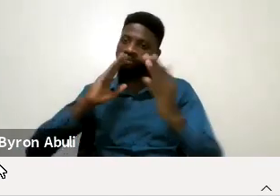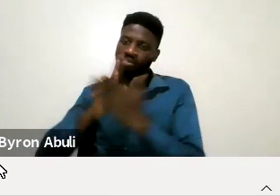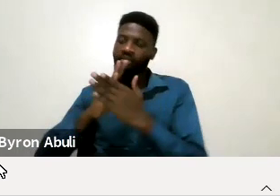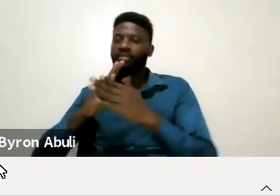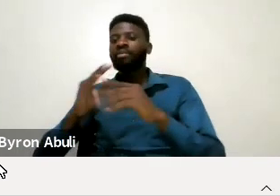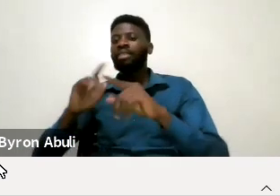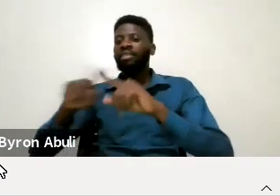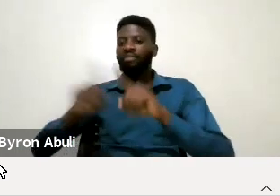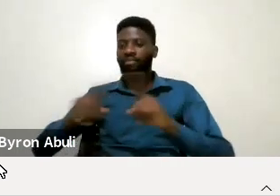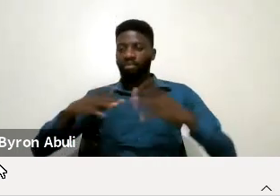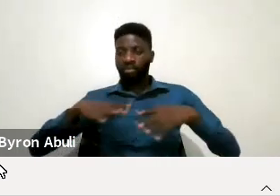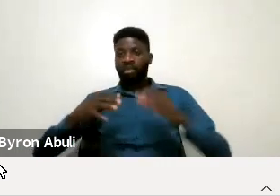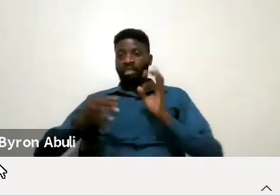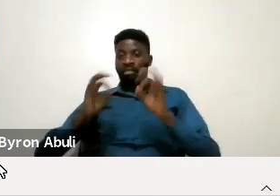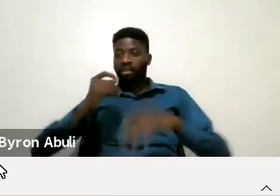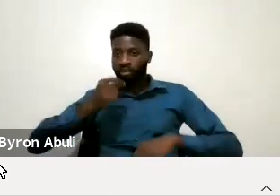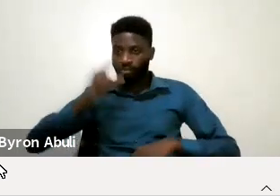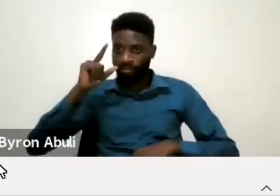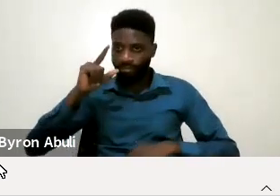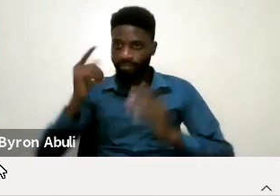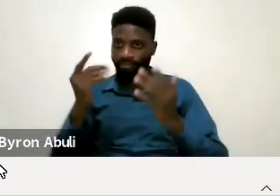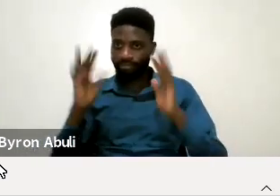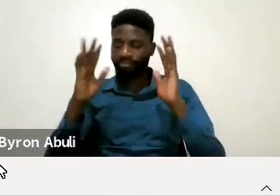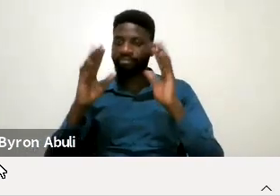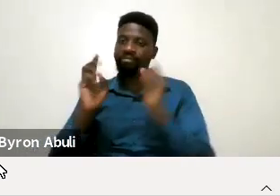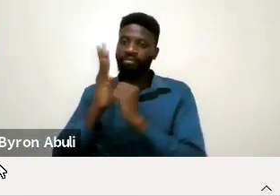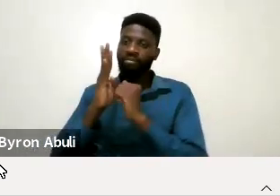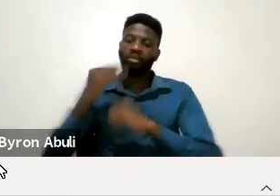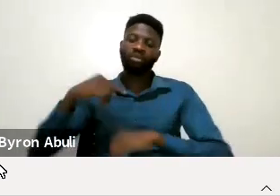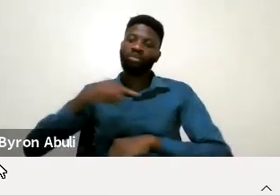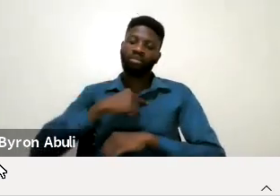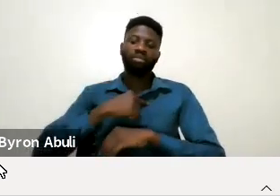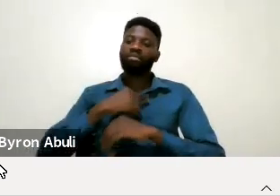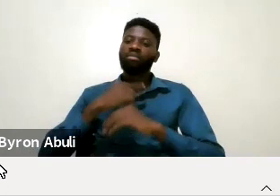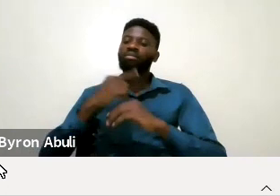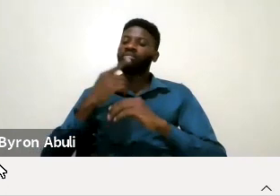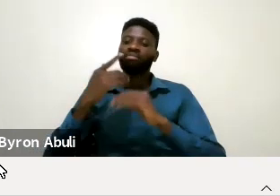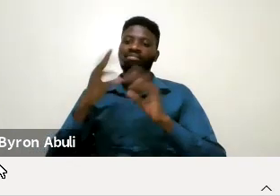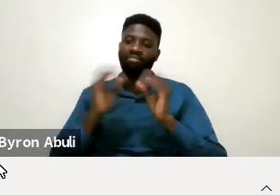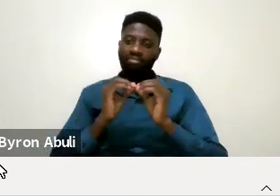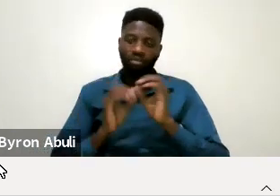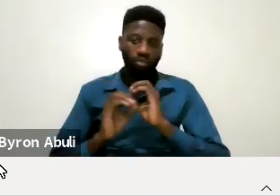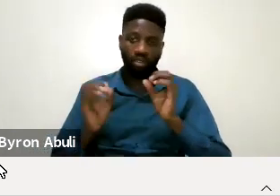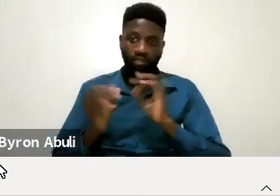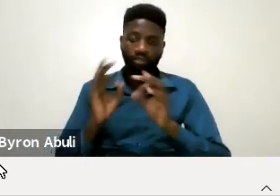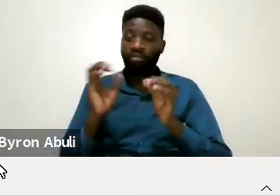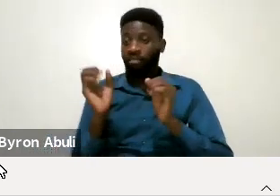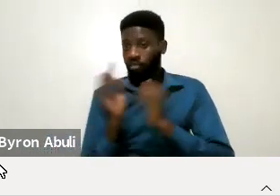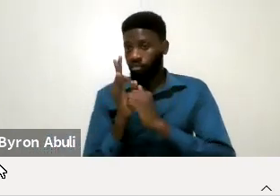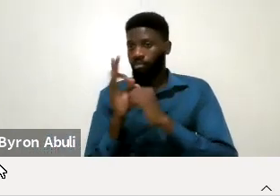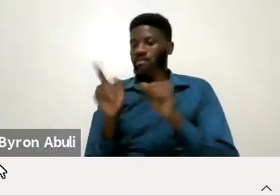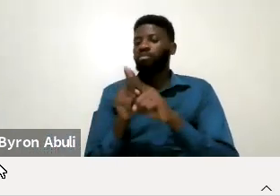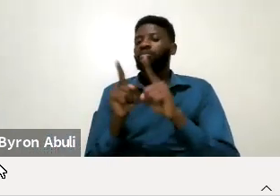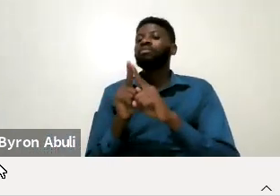sources. If Eid is on the 14th, we won't do the career talk. But if Eid is on 13th, the career talk will still